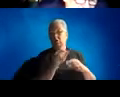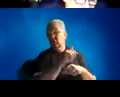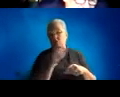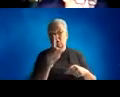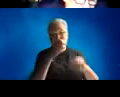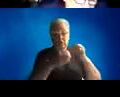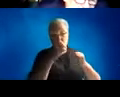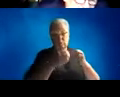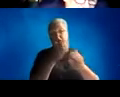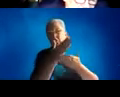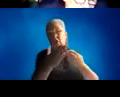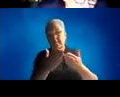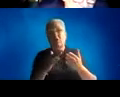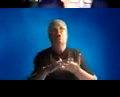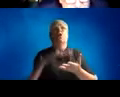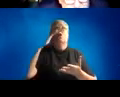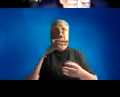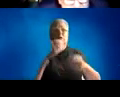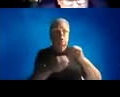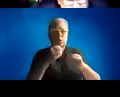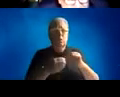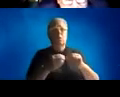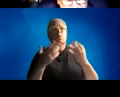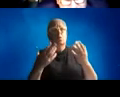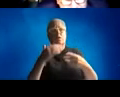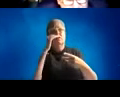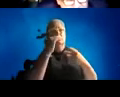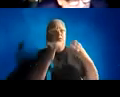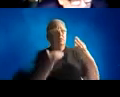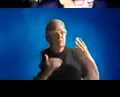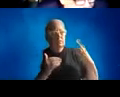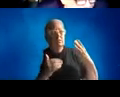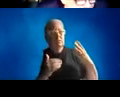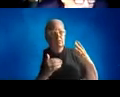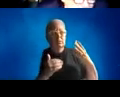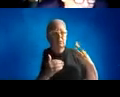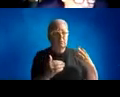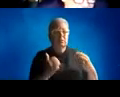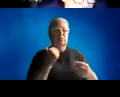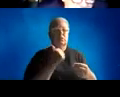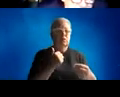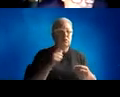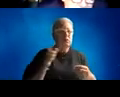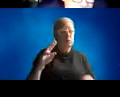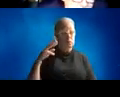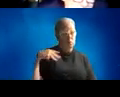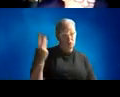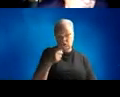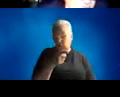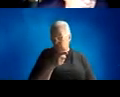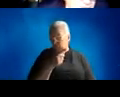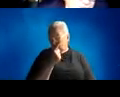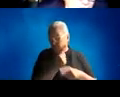lot of issues, or cannot do any at all. So and I don't think that our database is thorough enough to Washington set, really, by the sound of